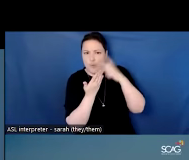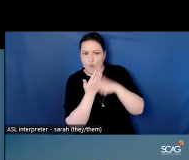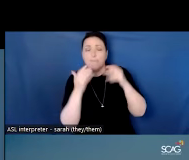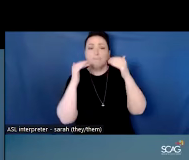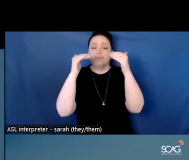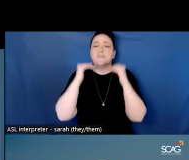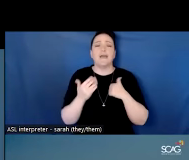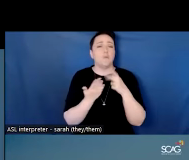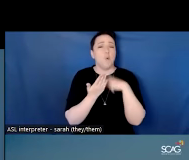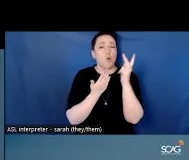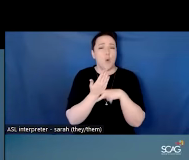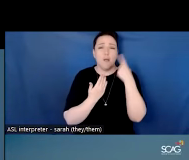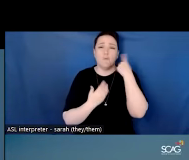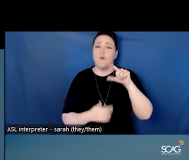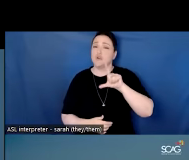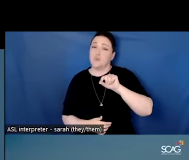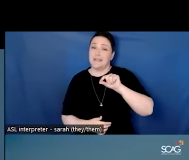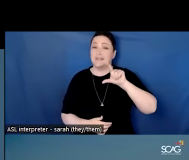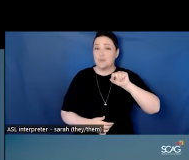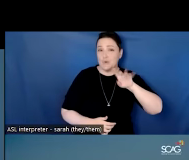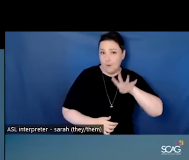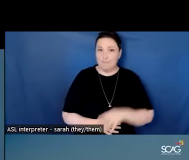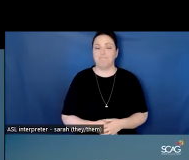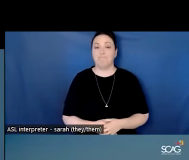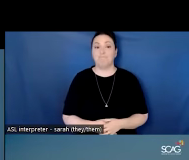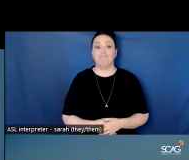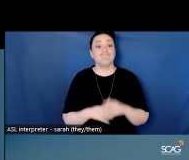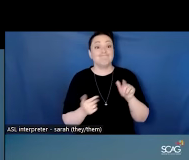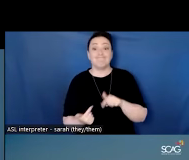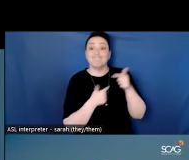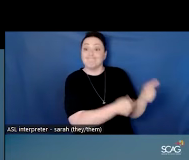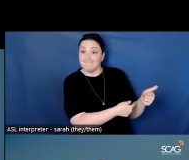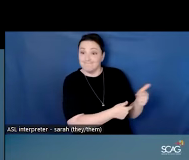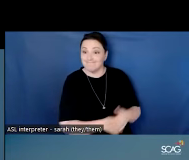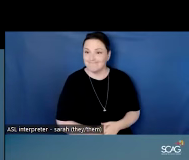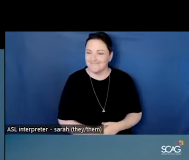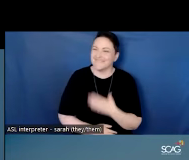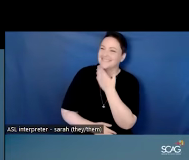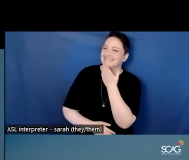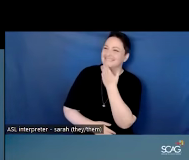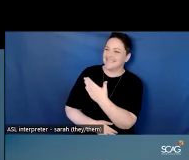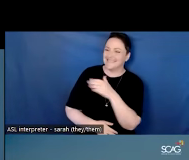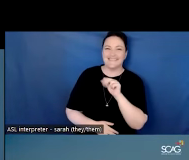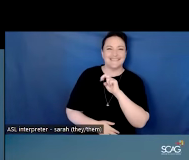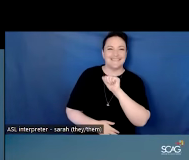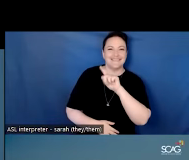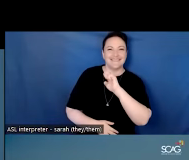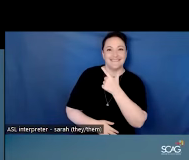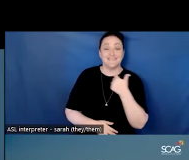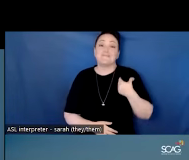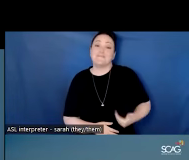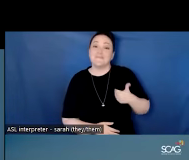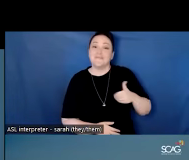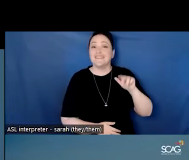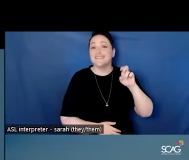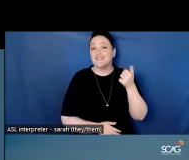2024. And with that, I'll hand it over to Li-Jin. Thank you, Annalie. Good afternoon. My name is Li-Jin